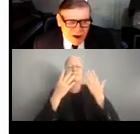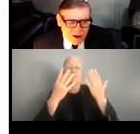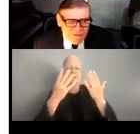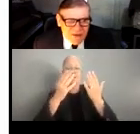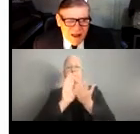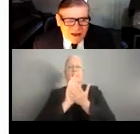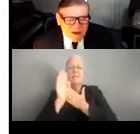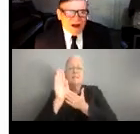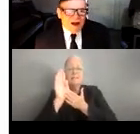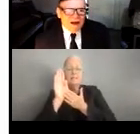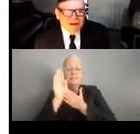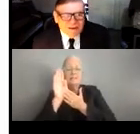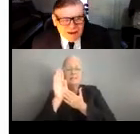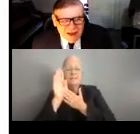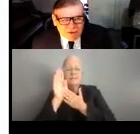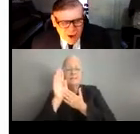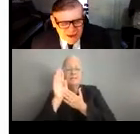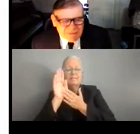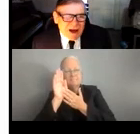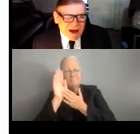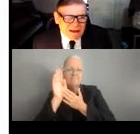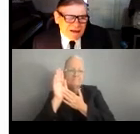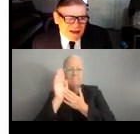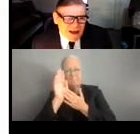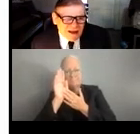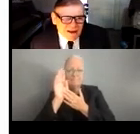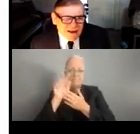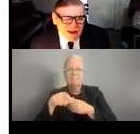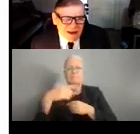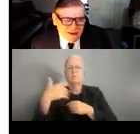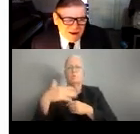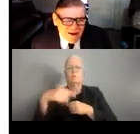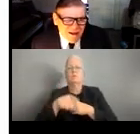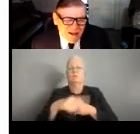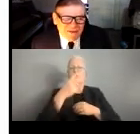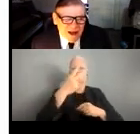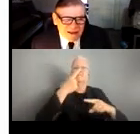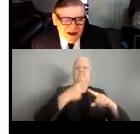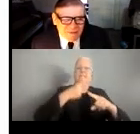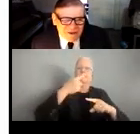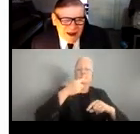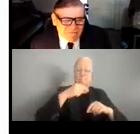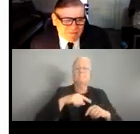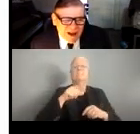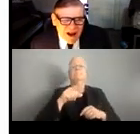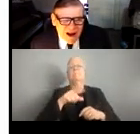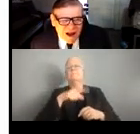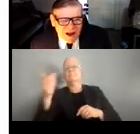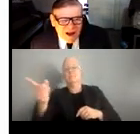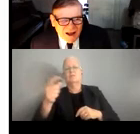world. So they have twice as much than the other 99%,